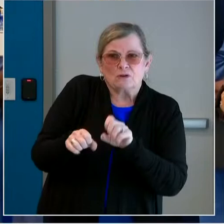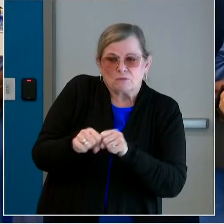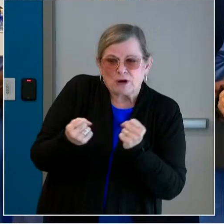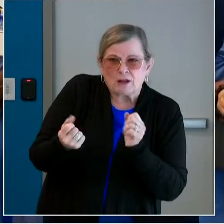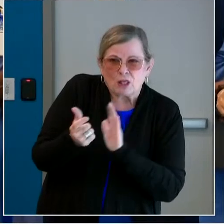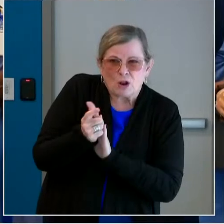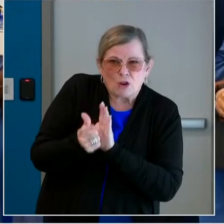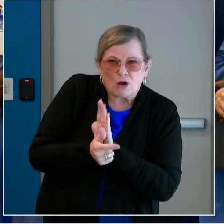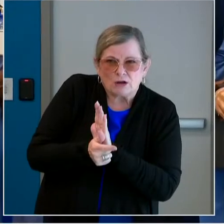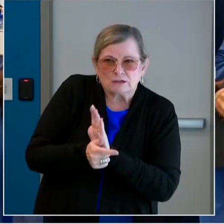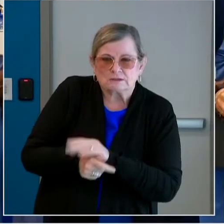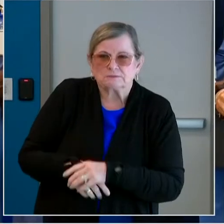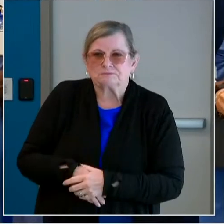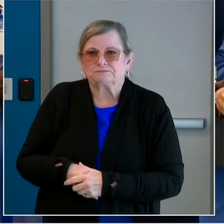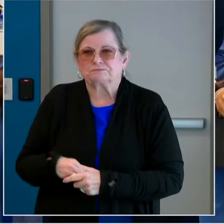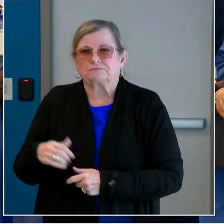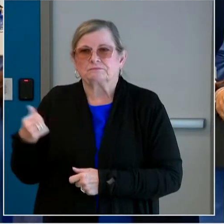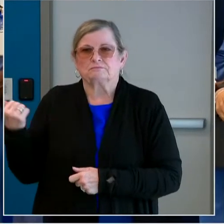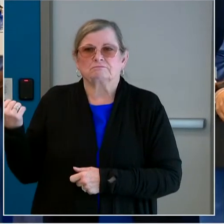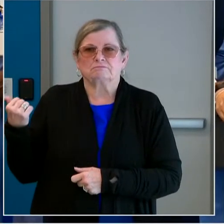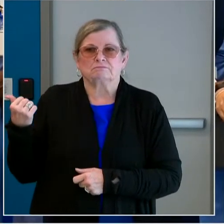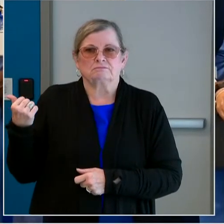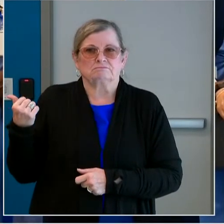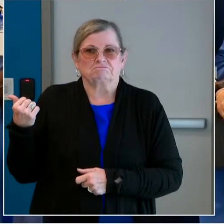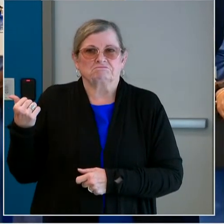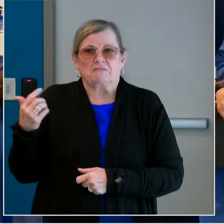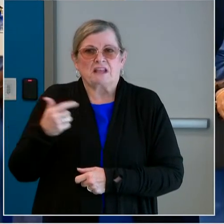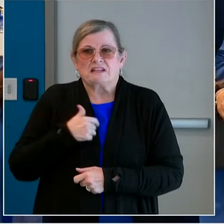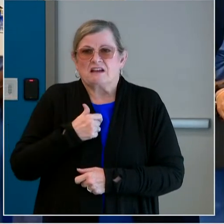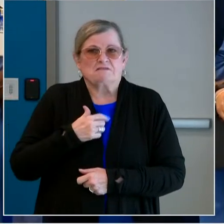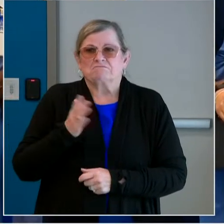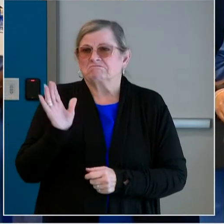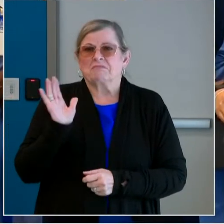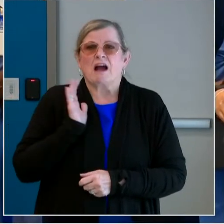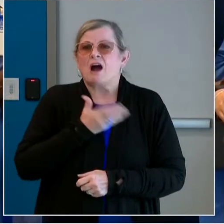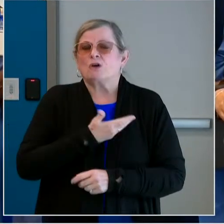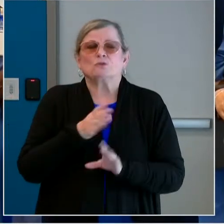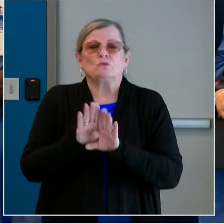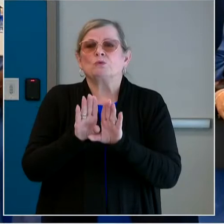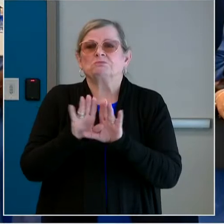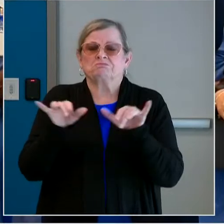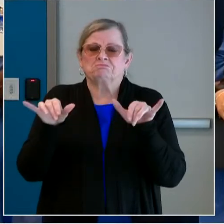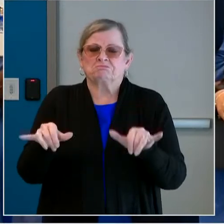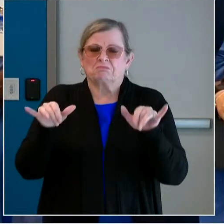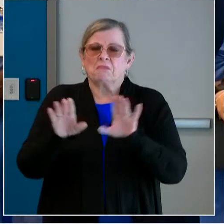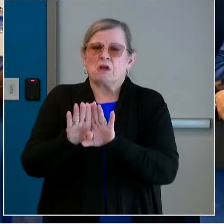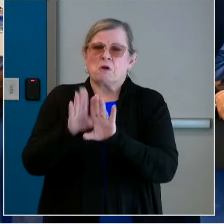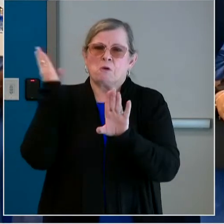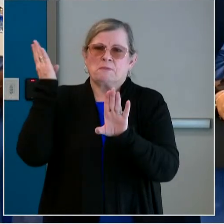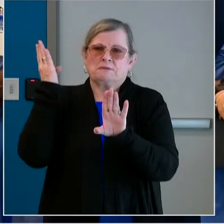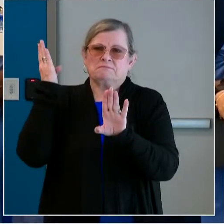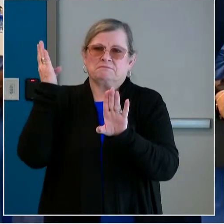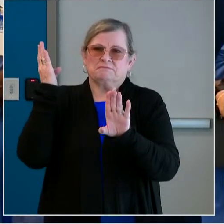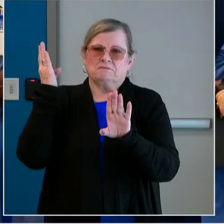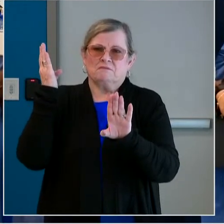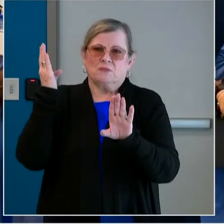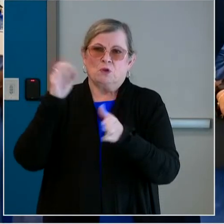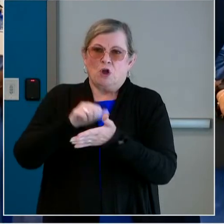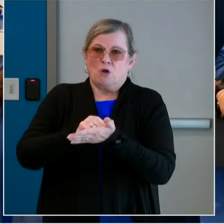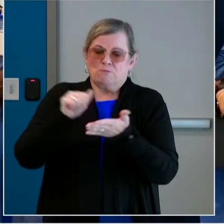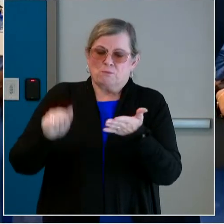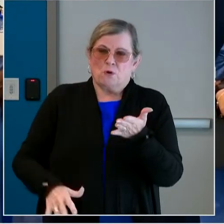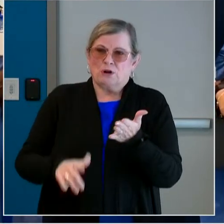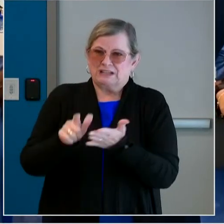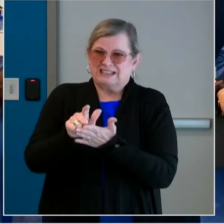else said earlier, our doors are open. We are seeing patients. Abortion is legal in this country. It is certainly legal in the District